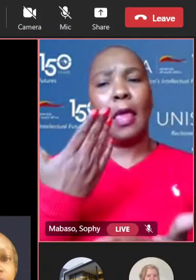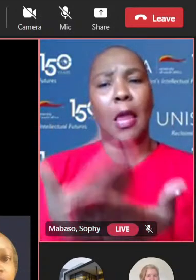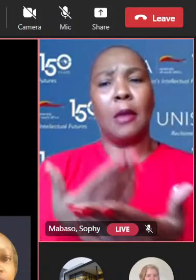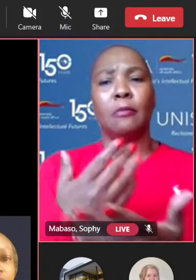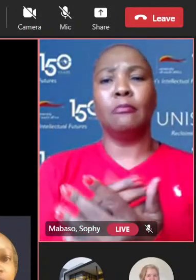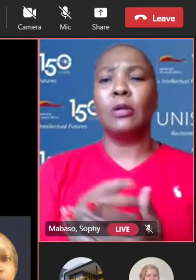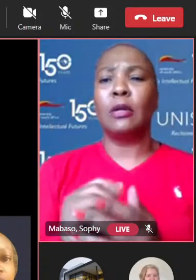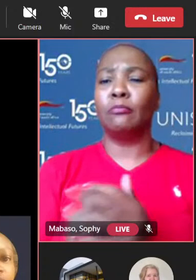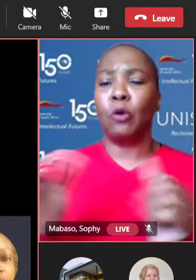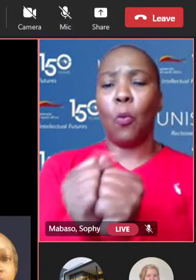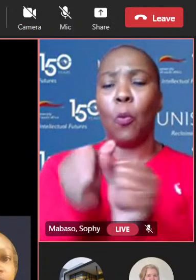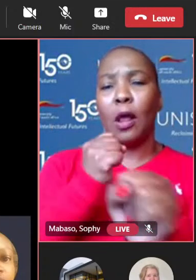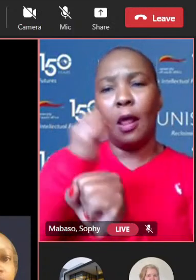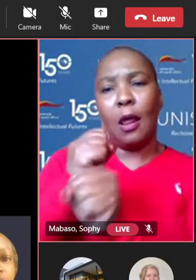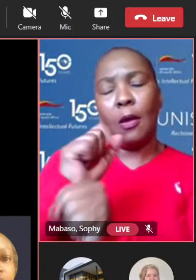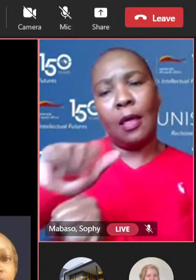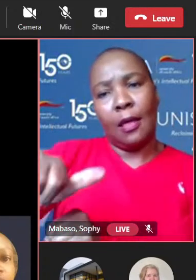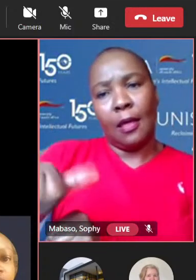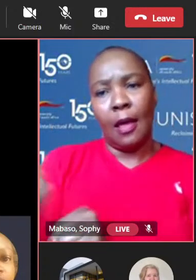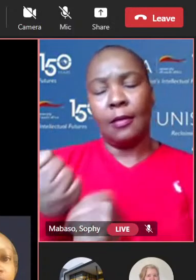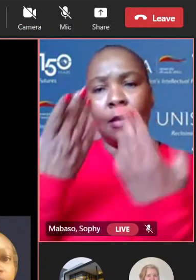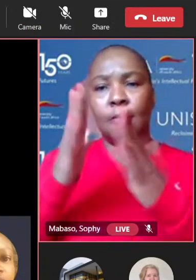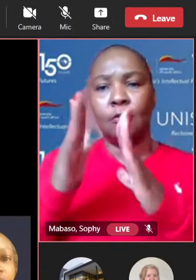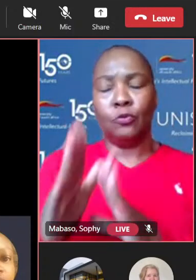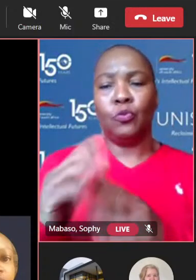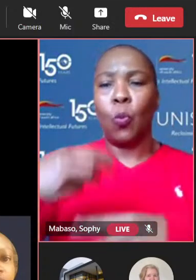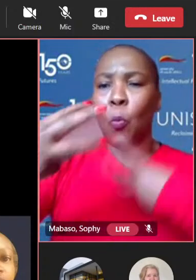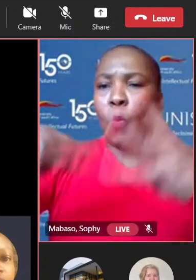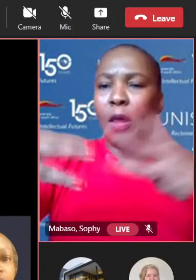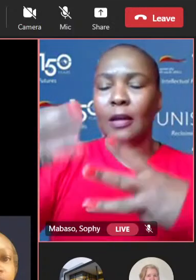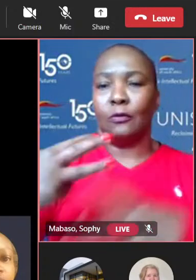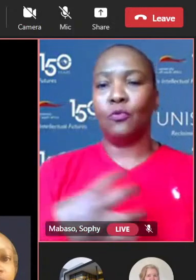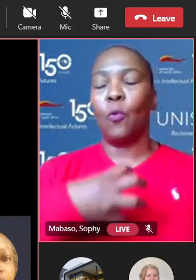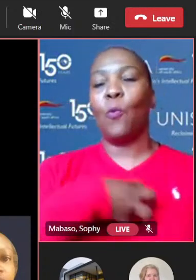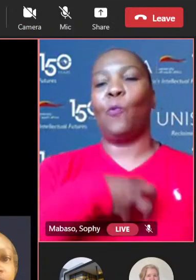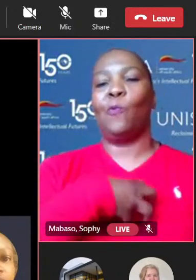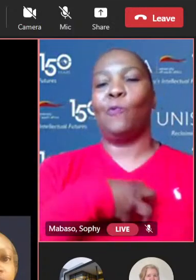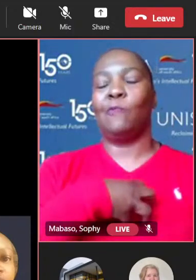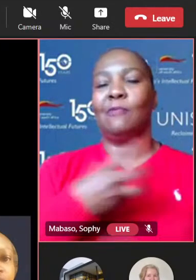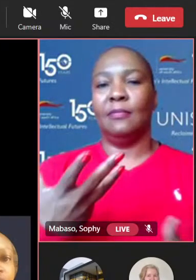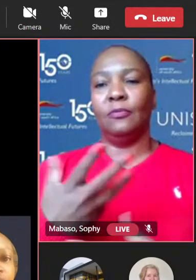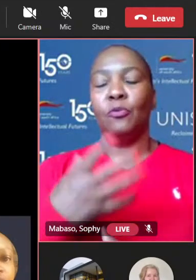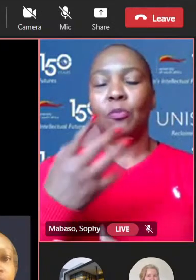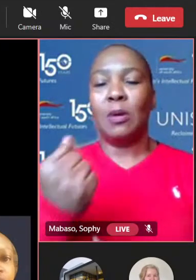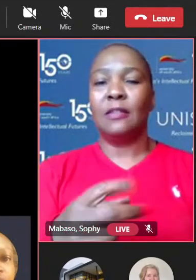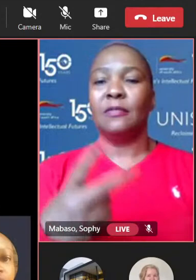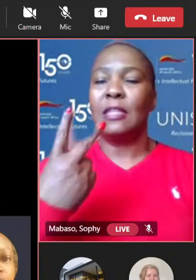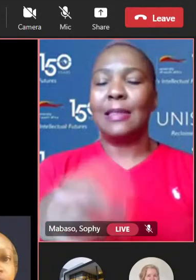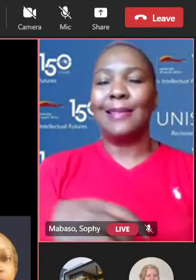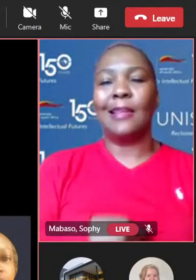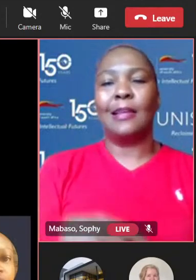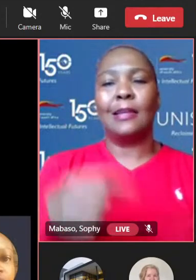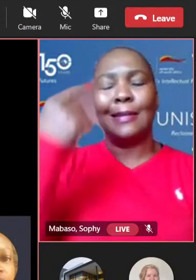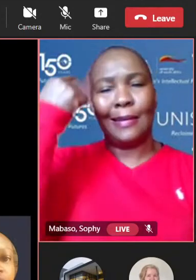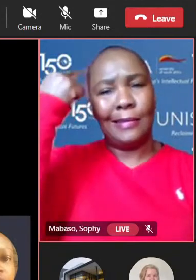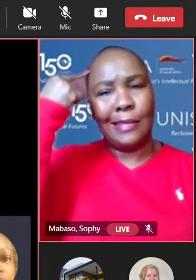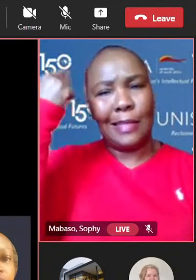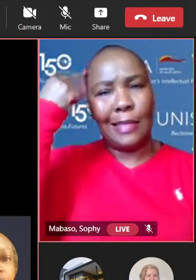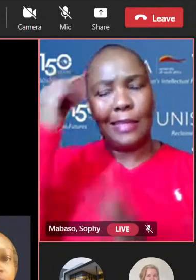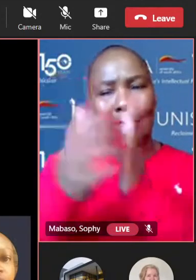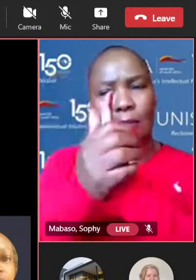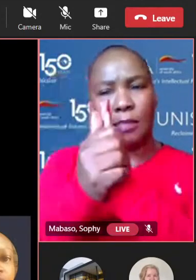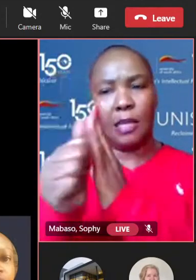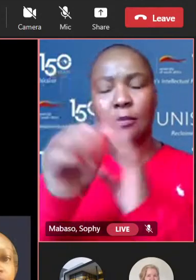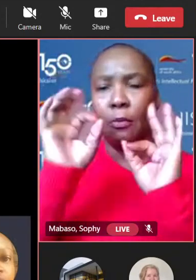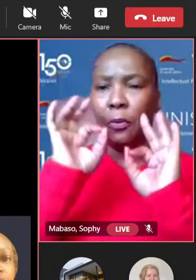other students, and again, be able to work on your own. You must have the critical thinking skills, and to be